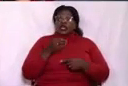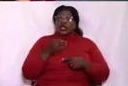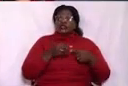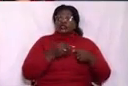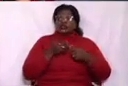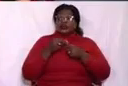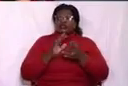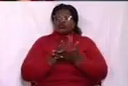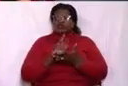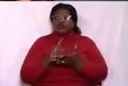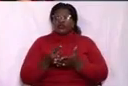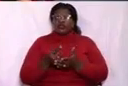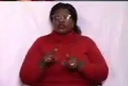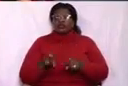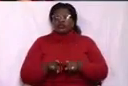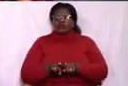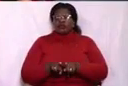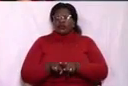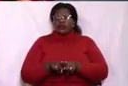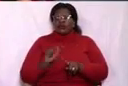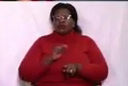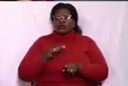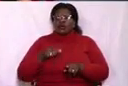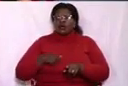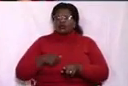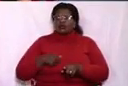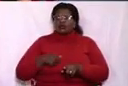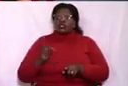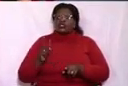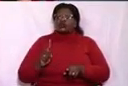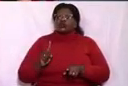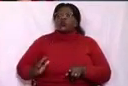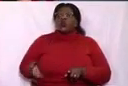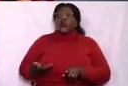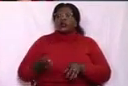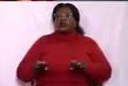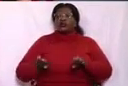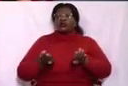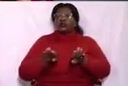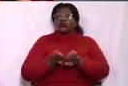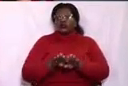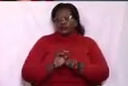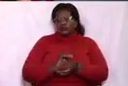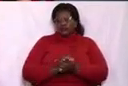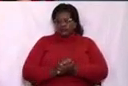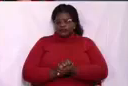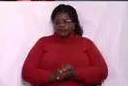is Afroprint's niche. Excellent. So that's what's that